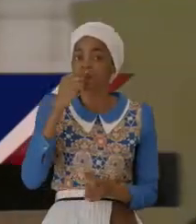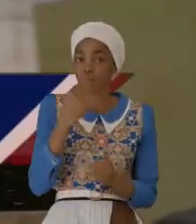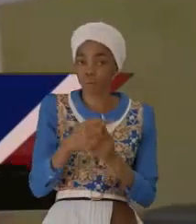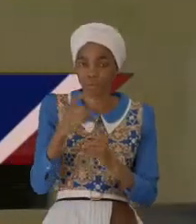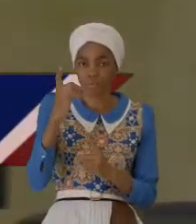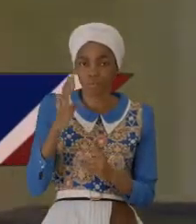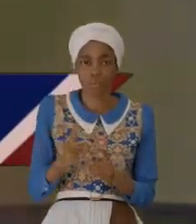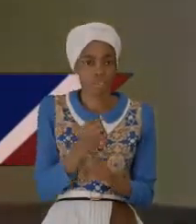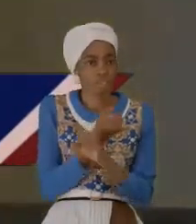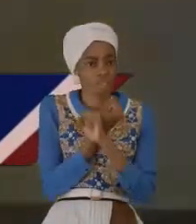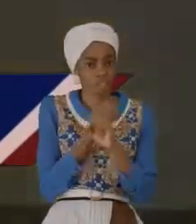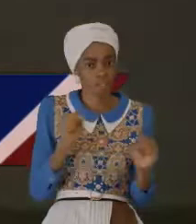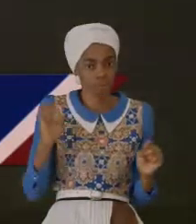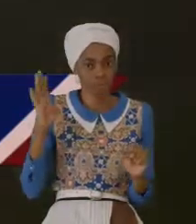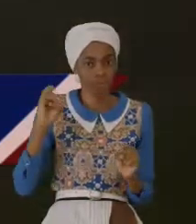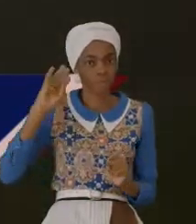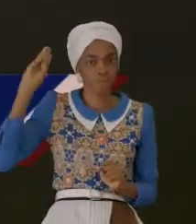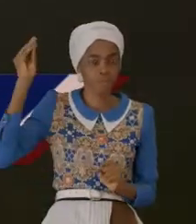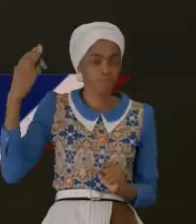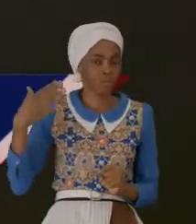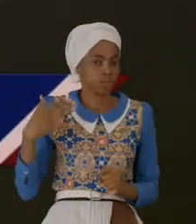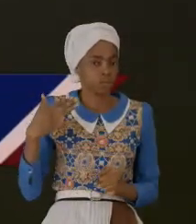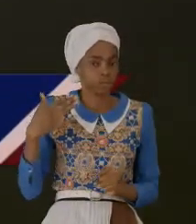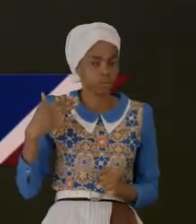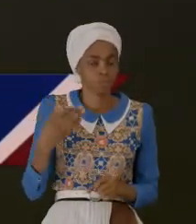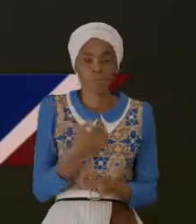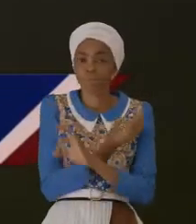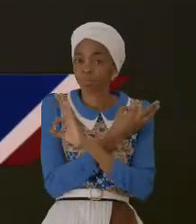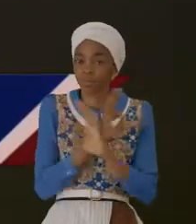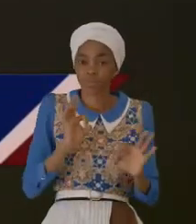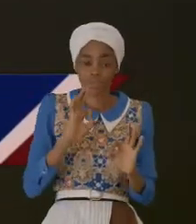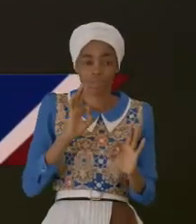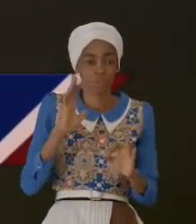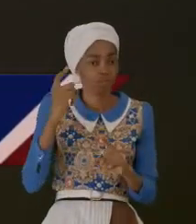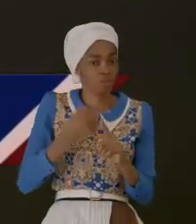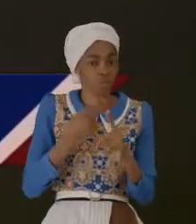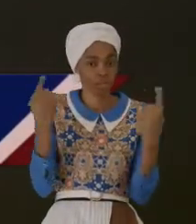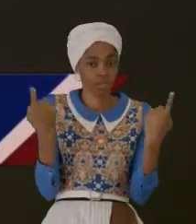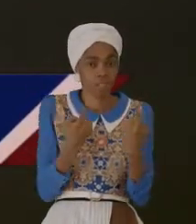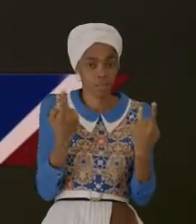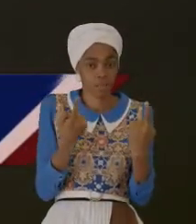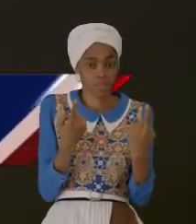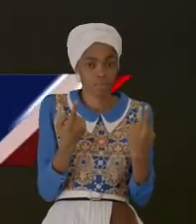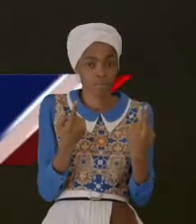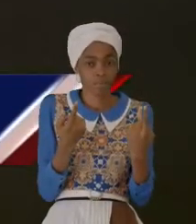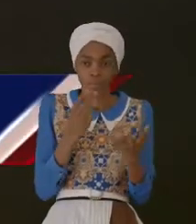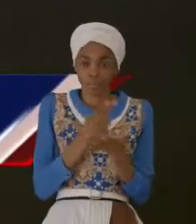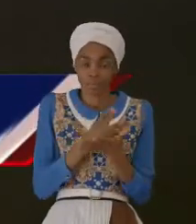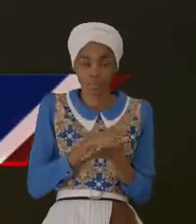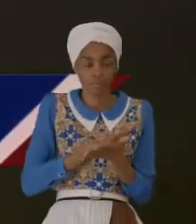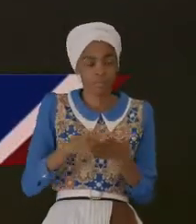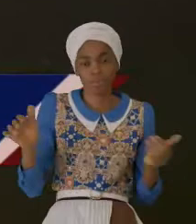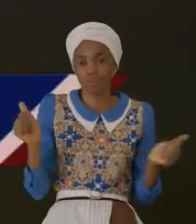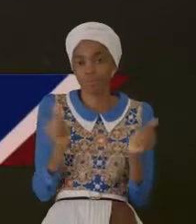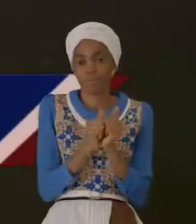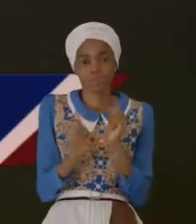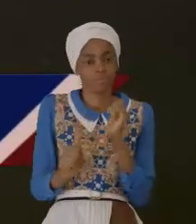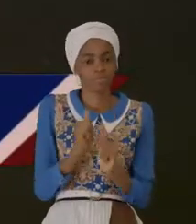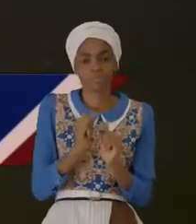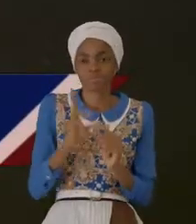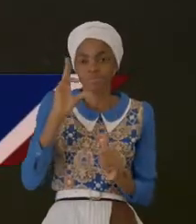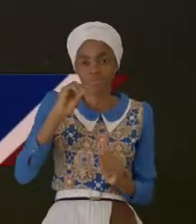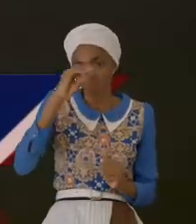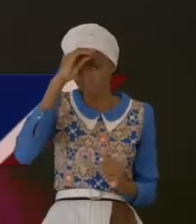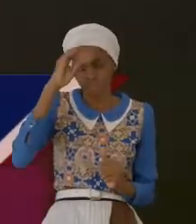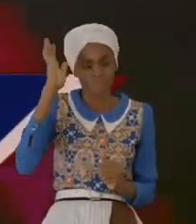salvation by grace freedom from sin Holiness without which no man